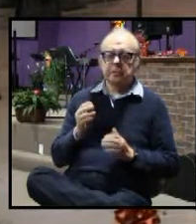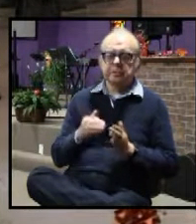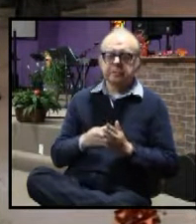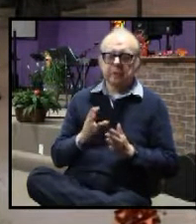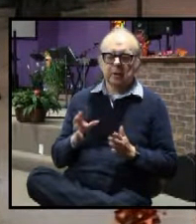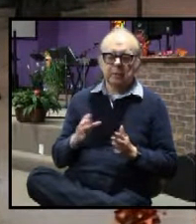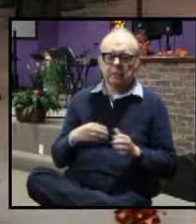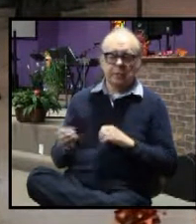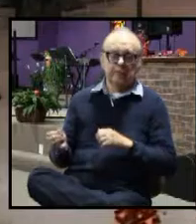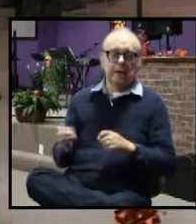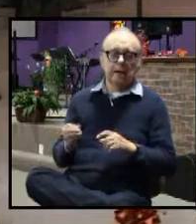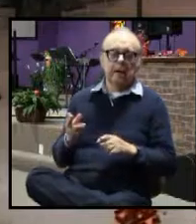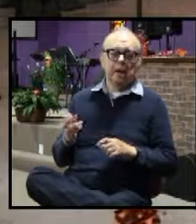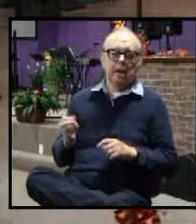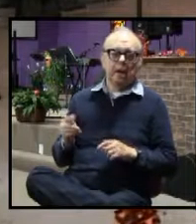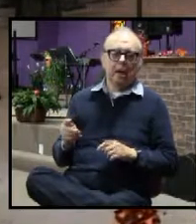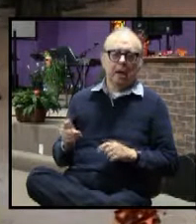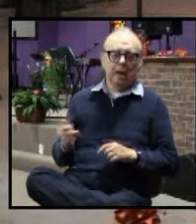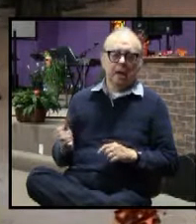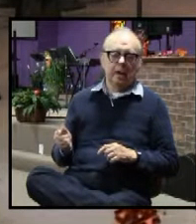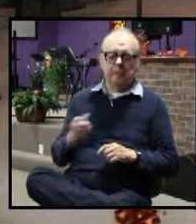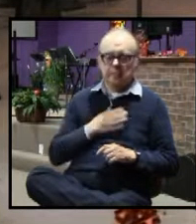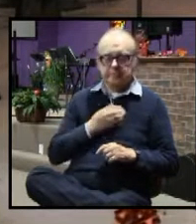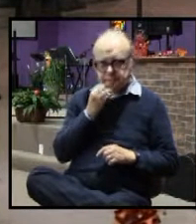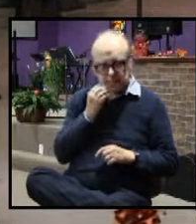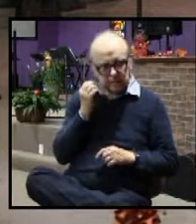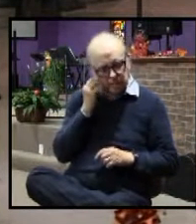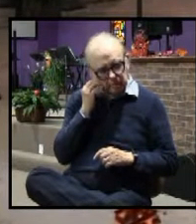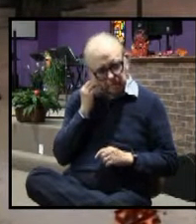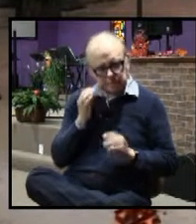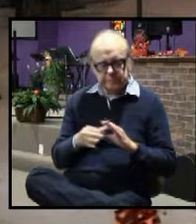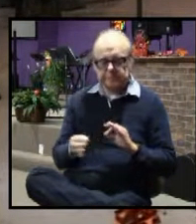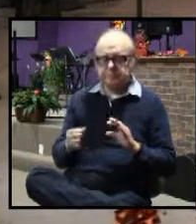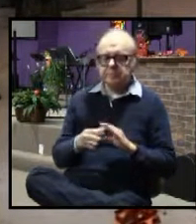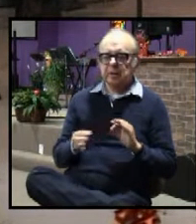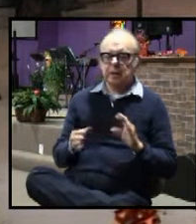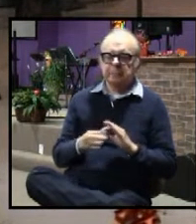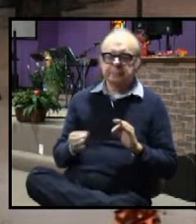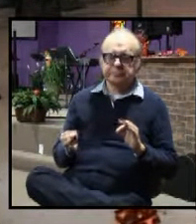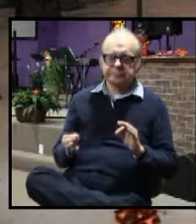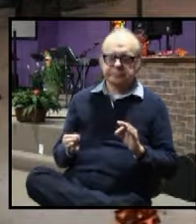in 2005, took me hostage. I was in my own home. My story of being